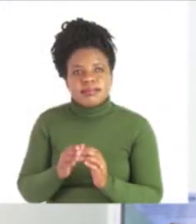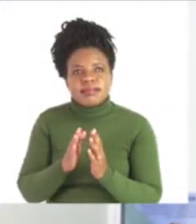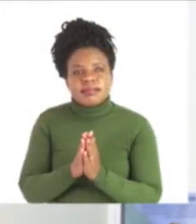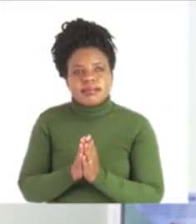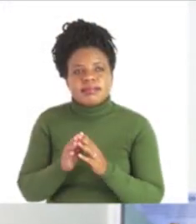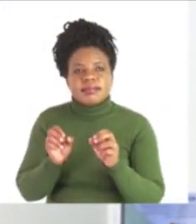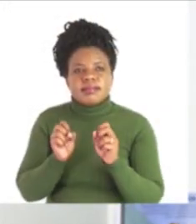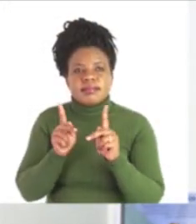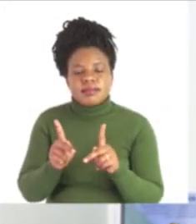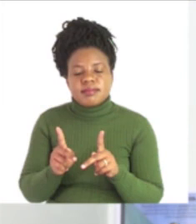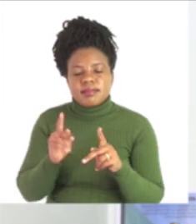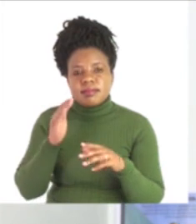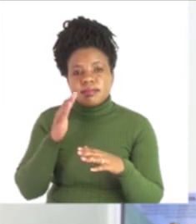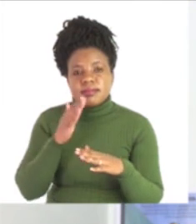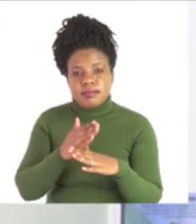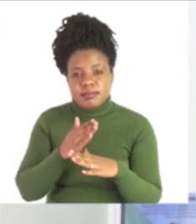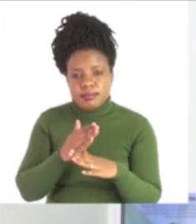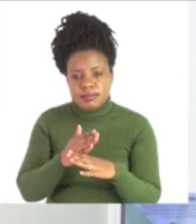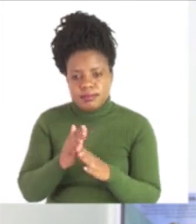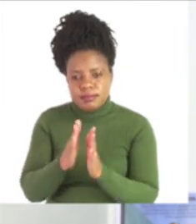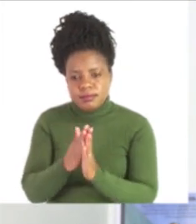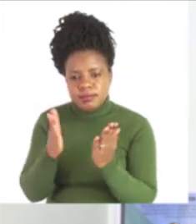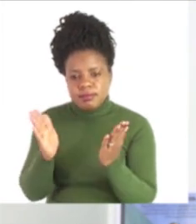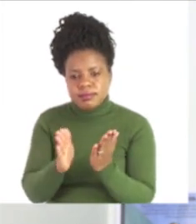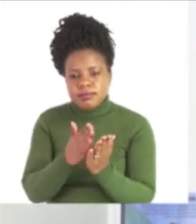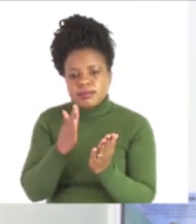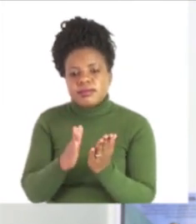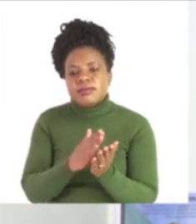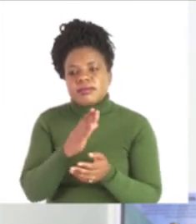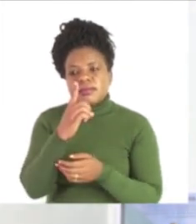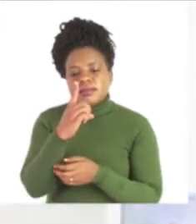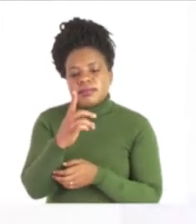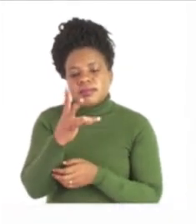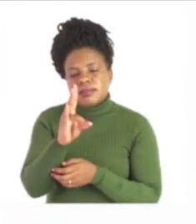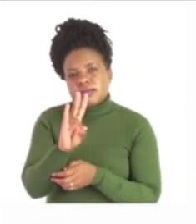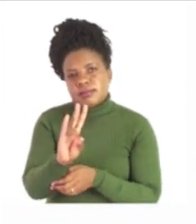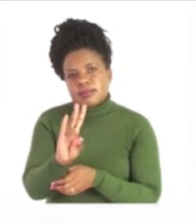Okay, the activity is on page 17 of our booklet.